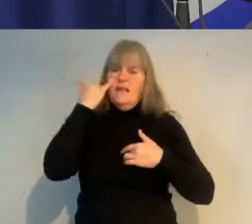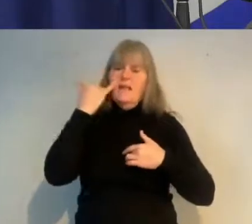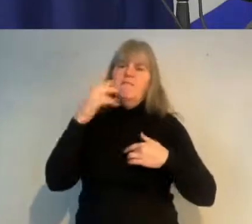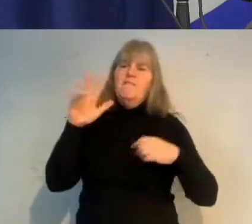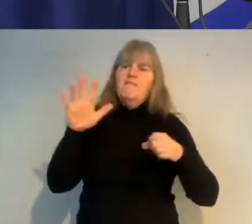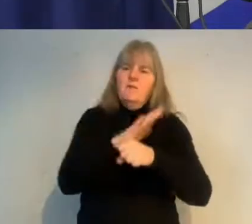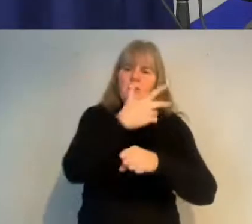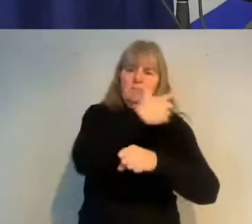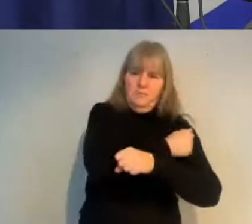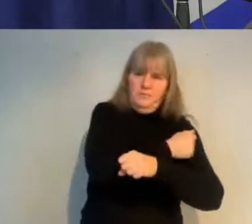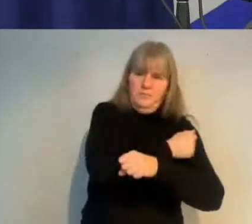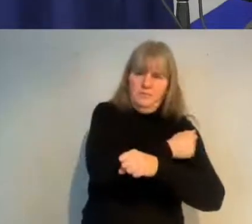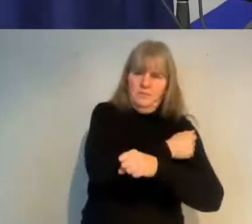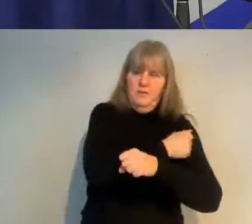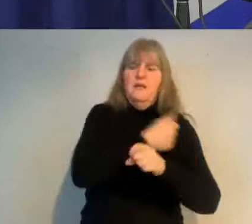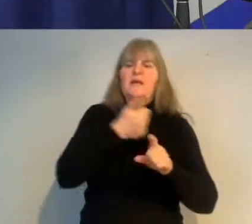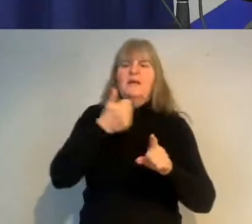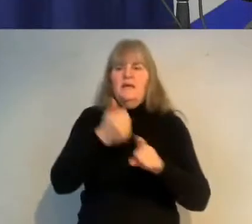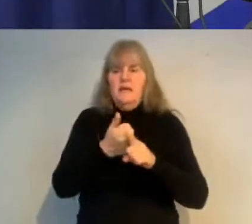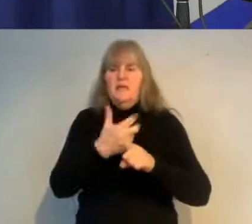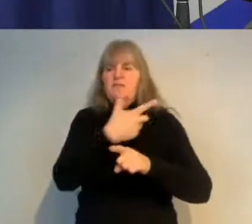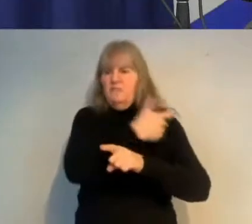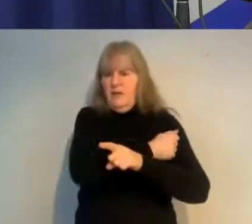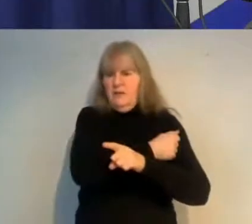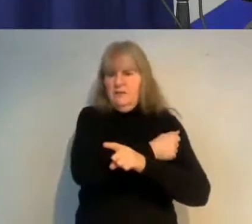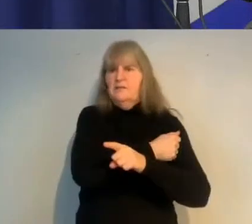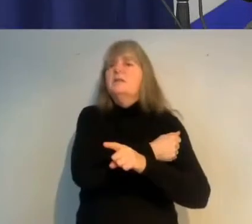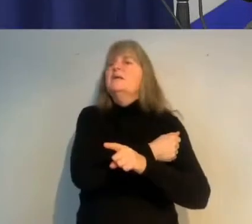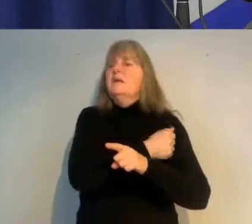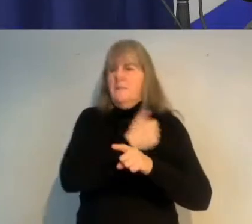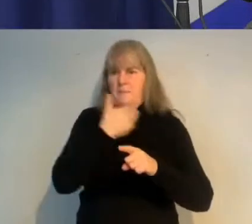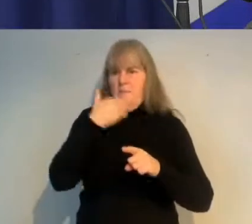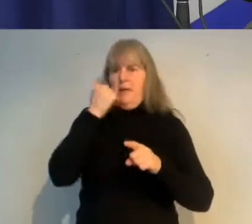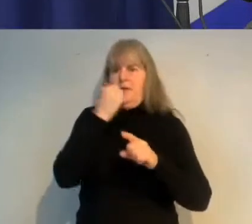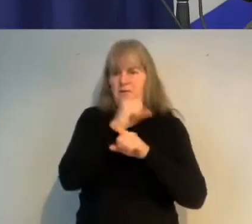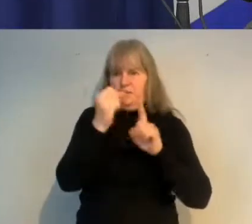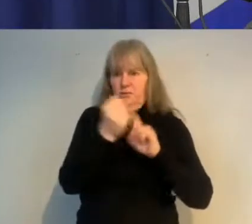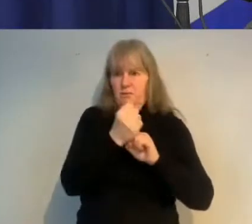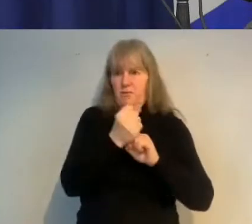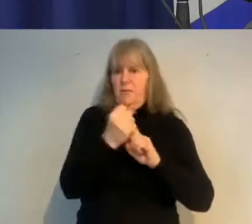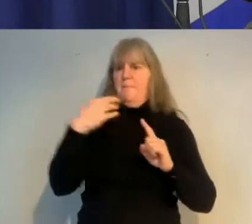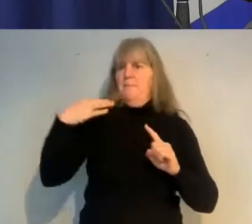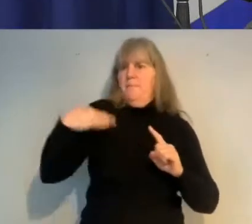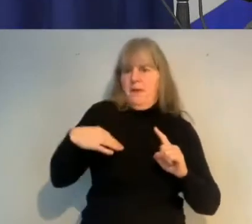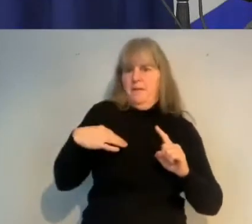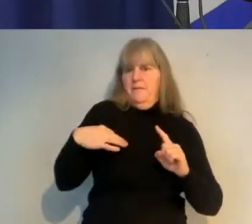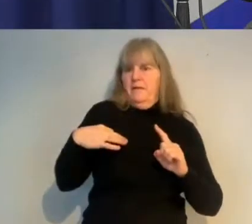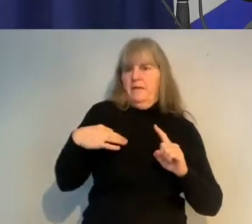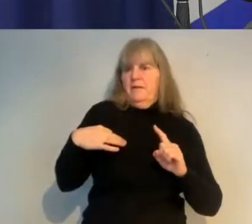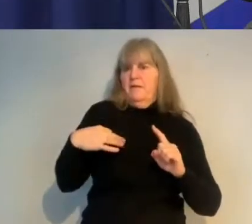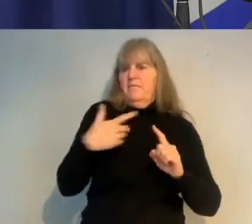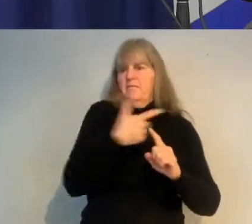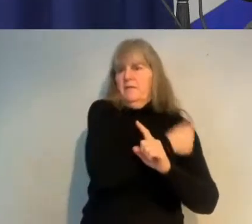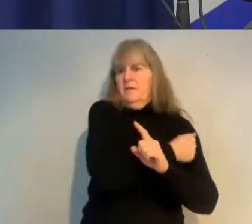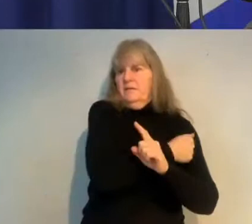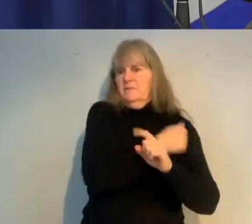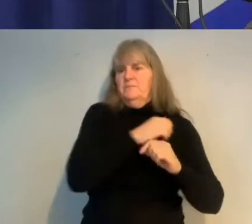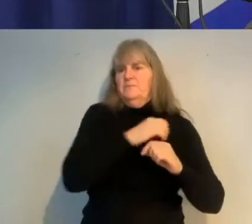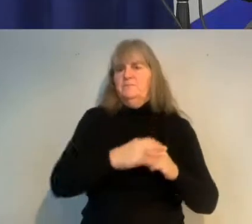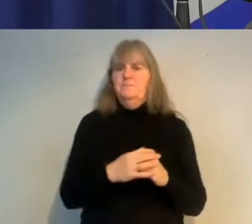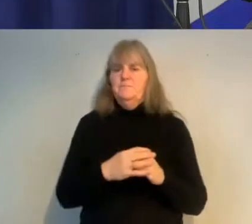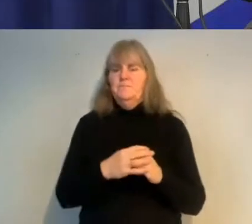each vaccine contributes to this. That demonstrates how effective vaccine is, and it shows how getting